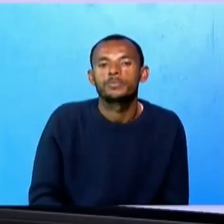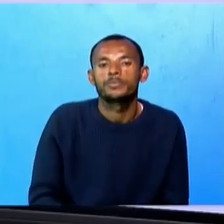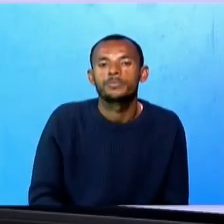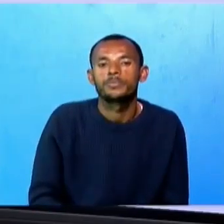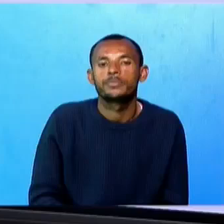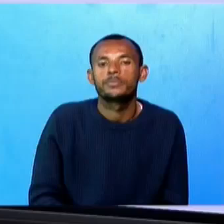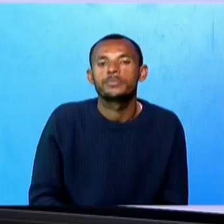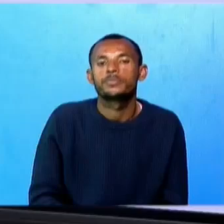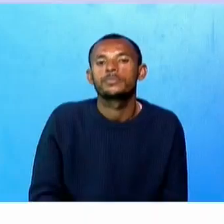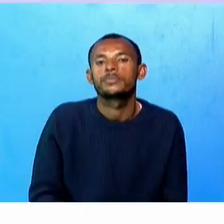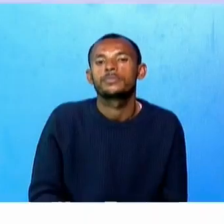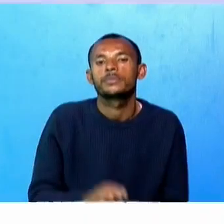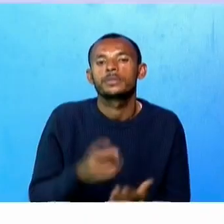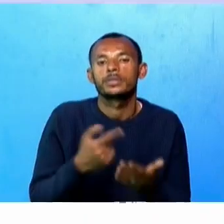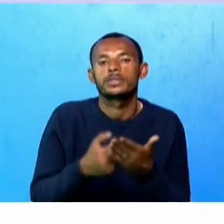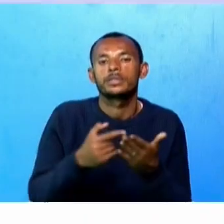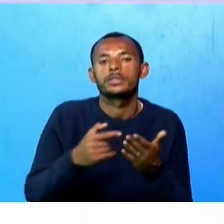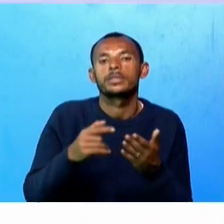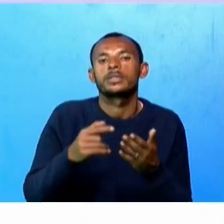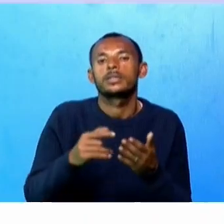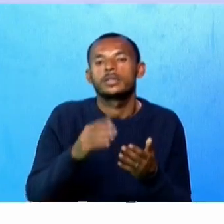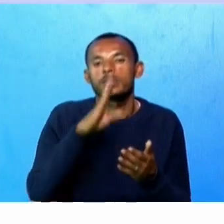result. So this becomes